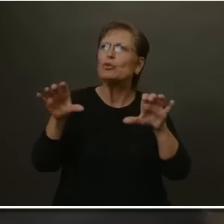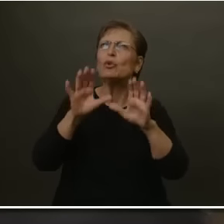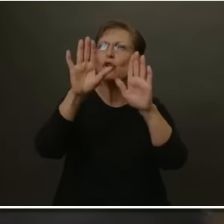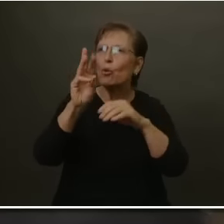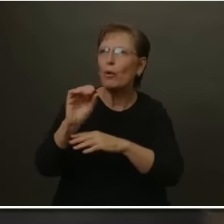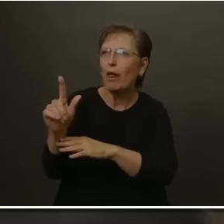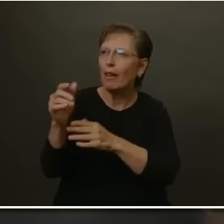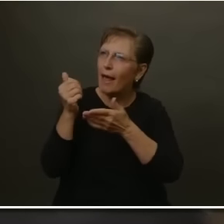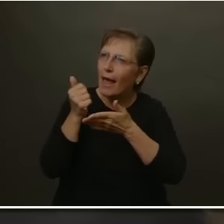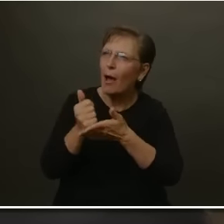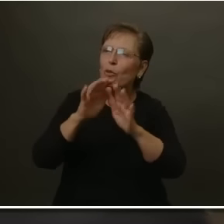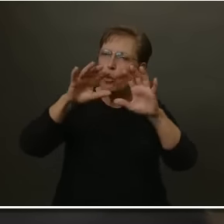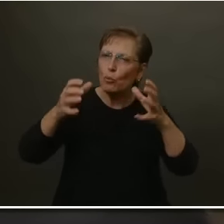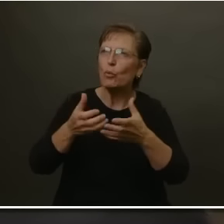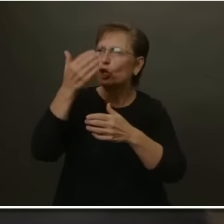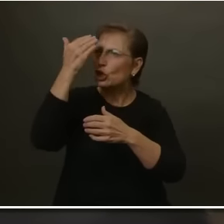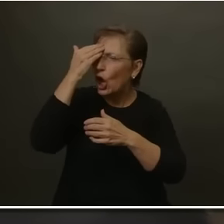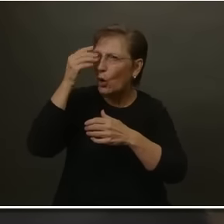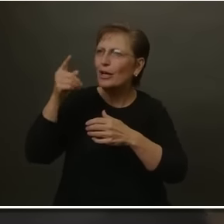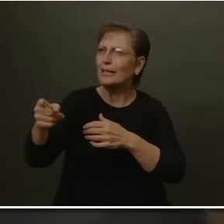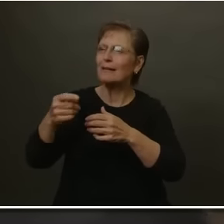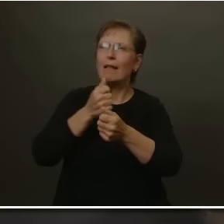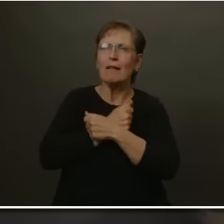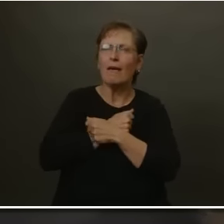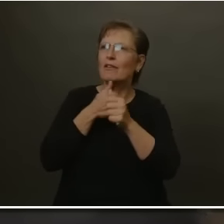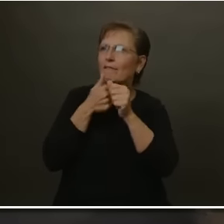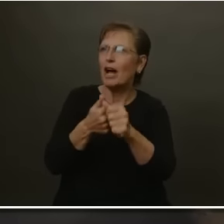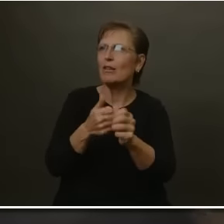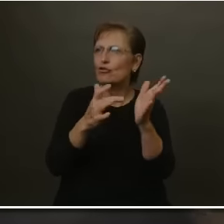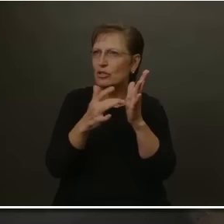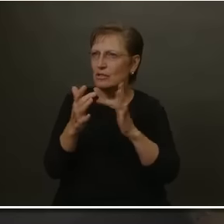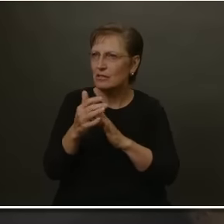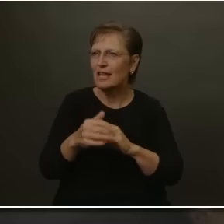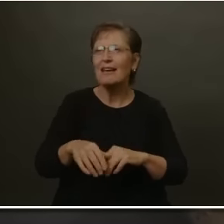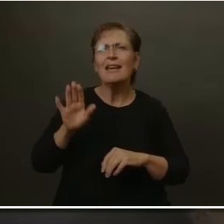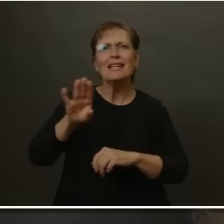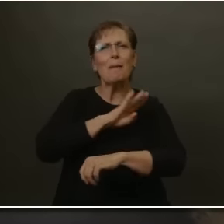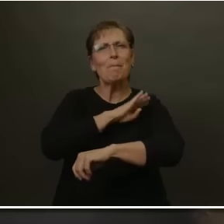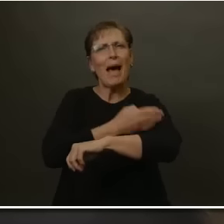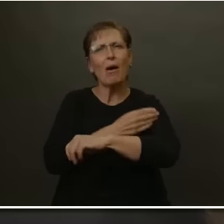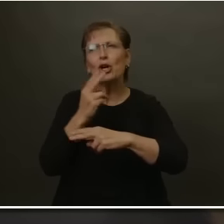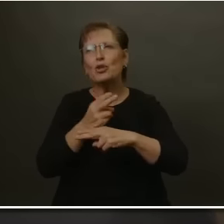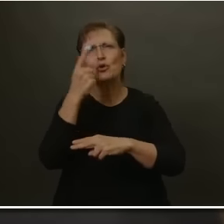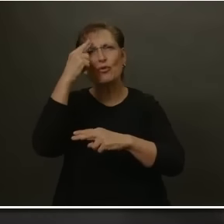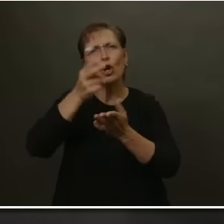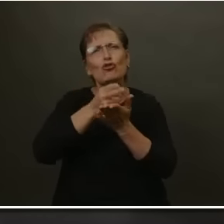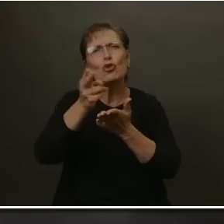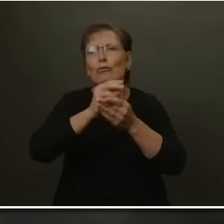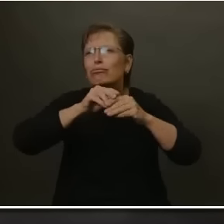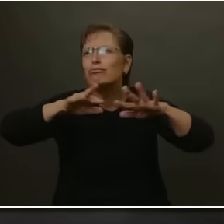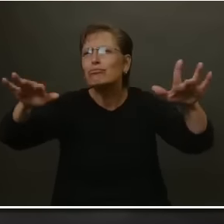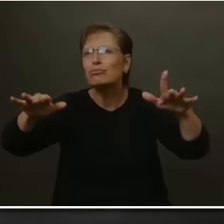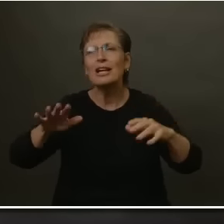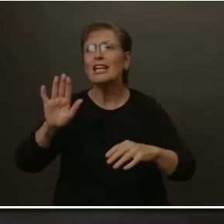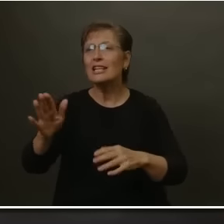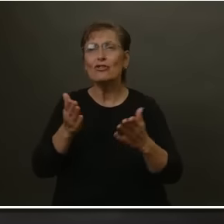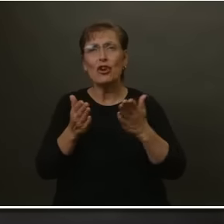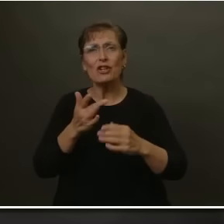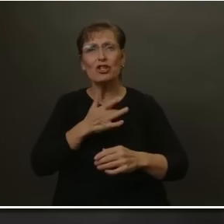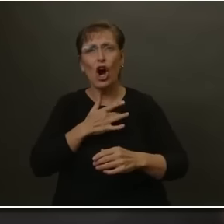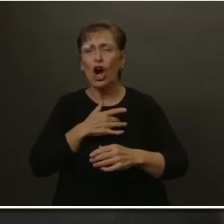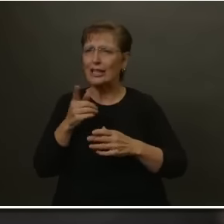Jesus. Embolden him to speak truth to power, to keep a servant's heart, and to